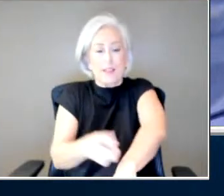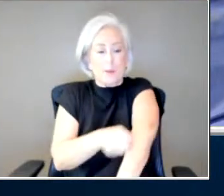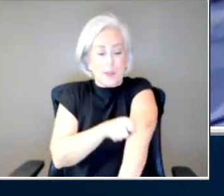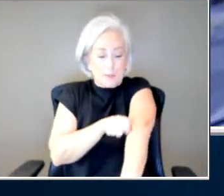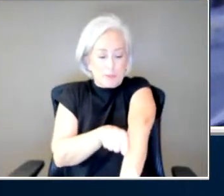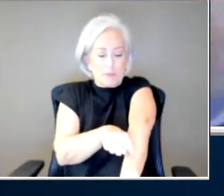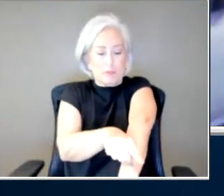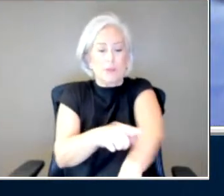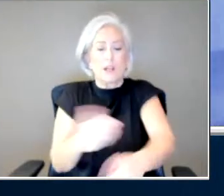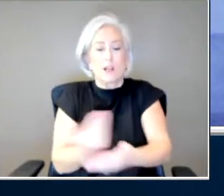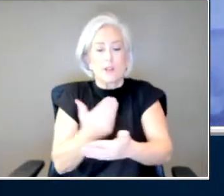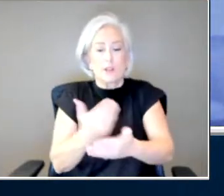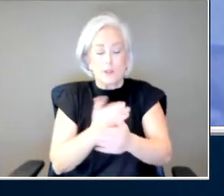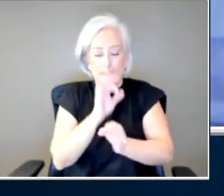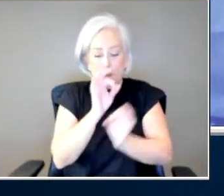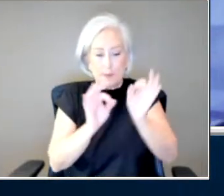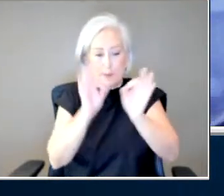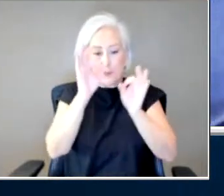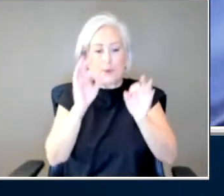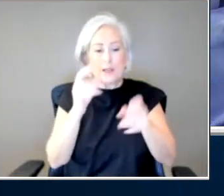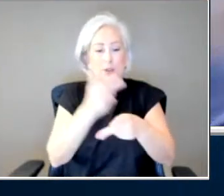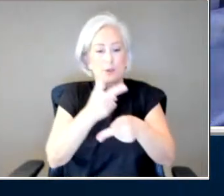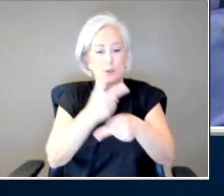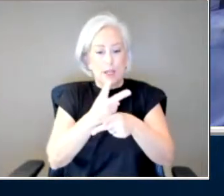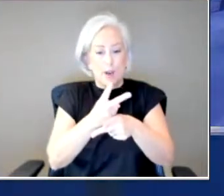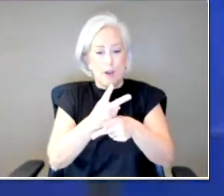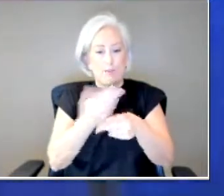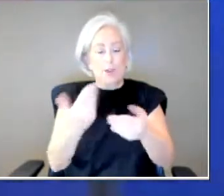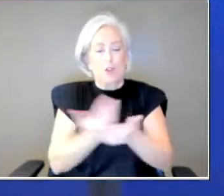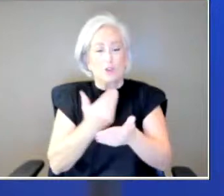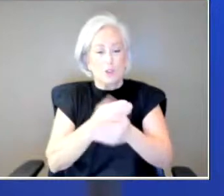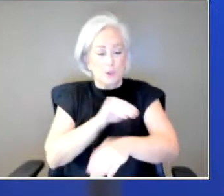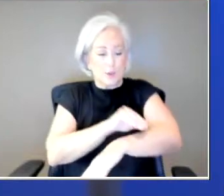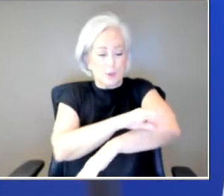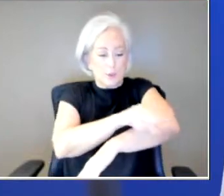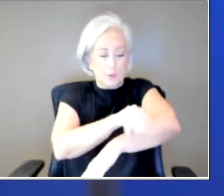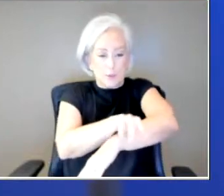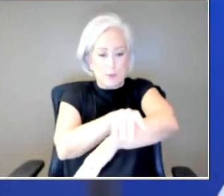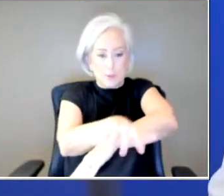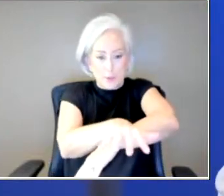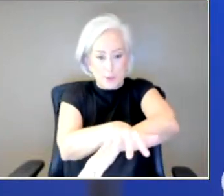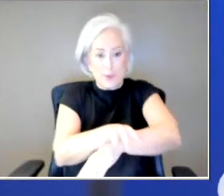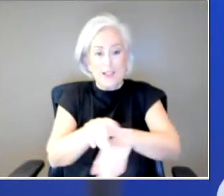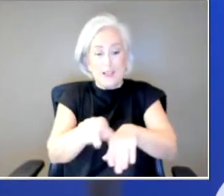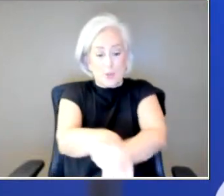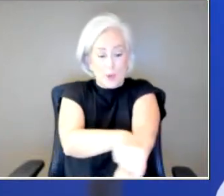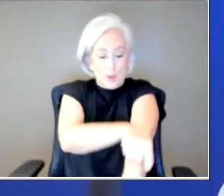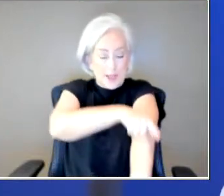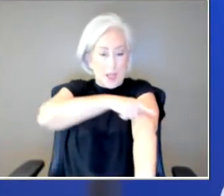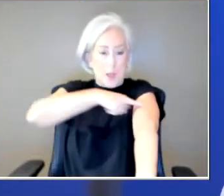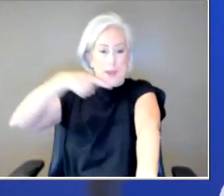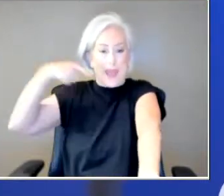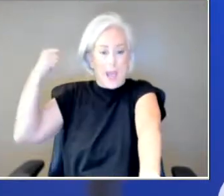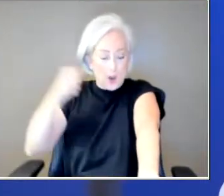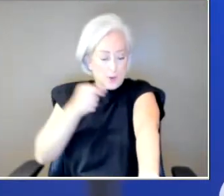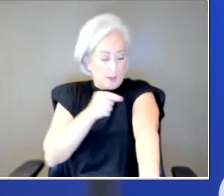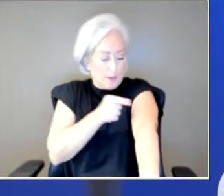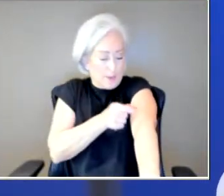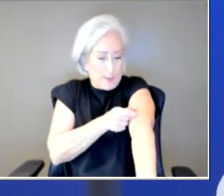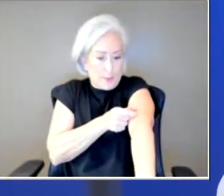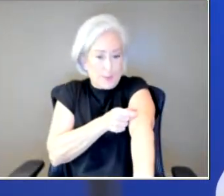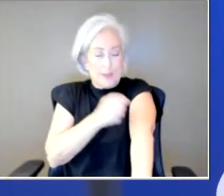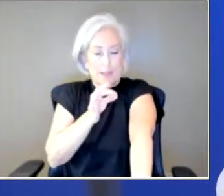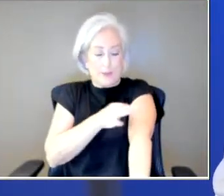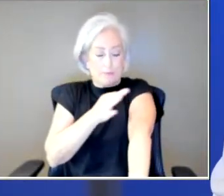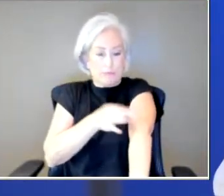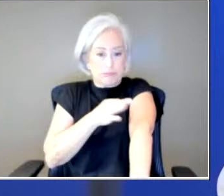vessels. At the end of our procedure, everything comes out of the artery, plug up the little hole we made, and then you just stay with us for 2 hours after the procedure.